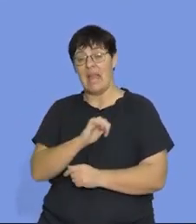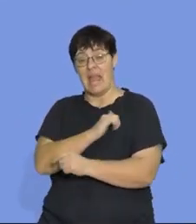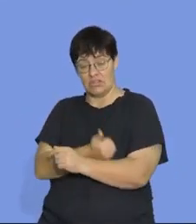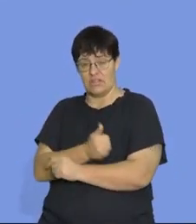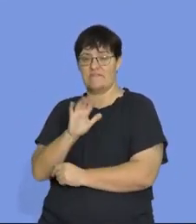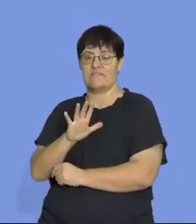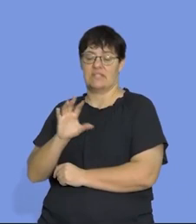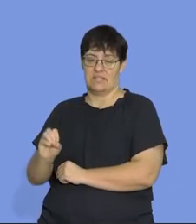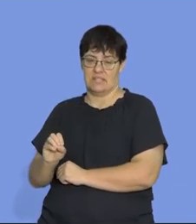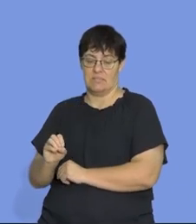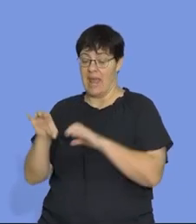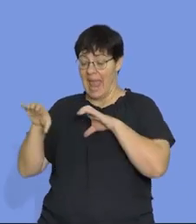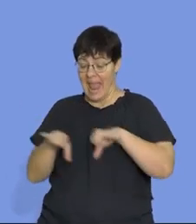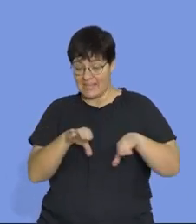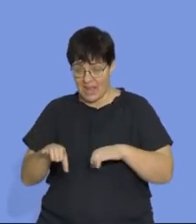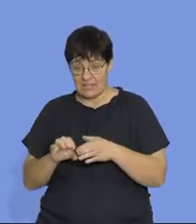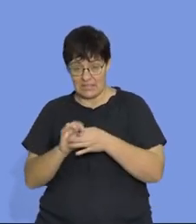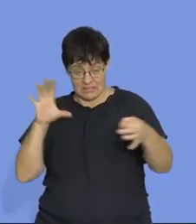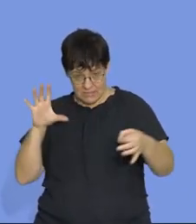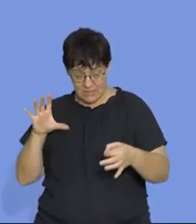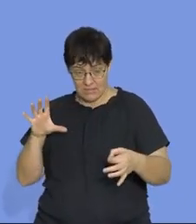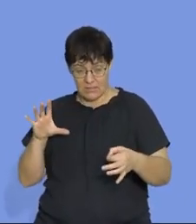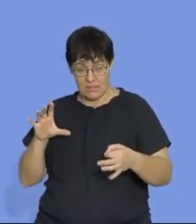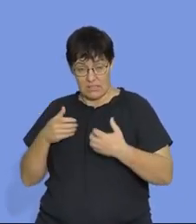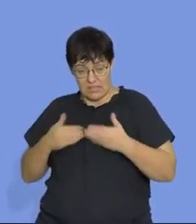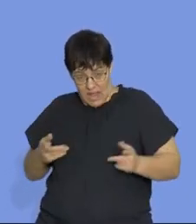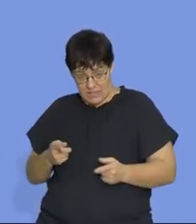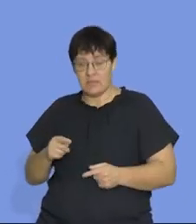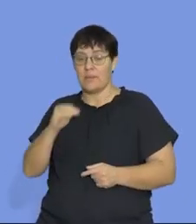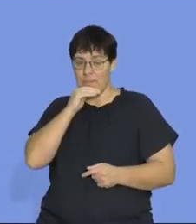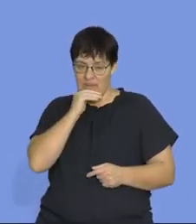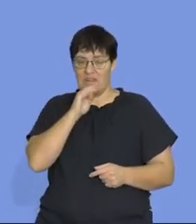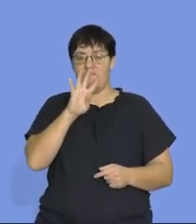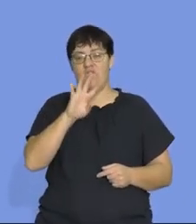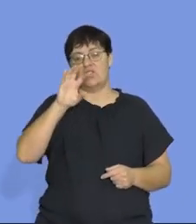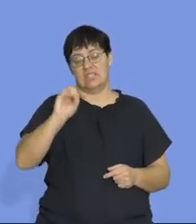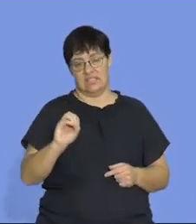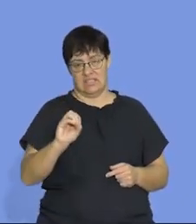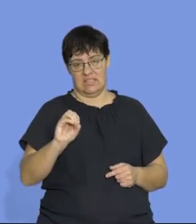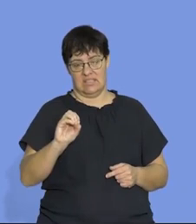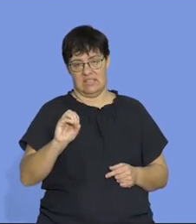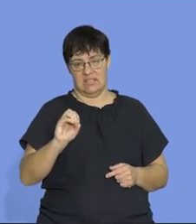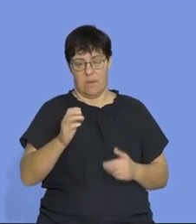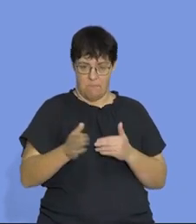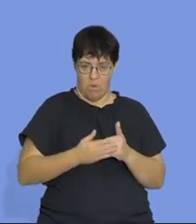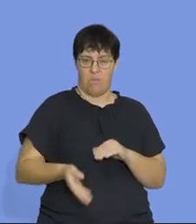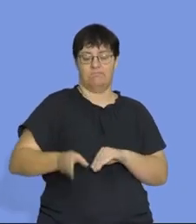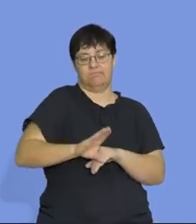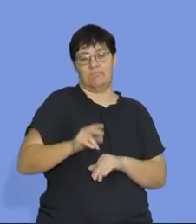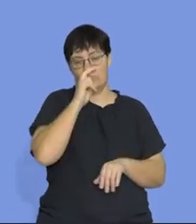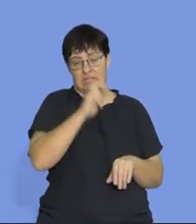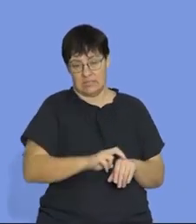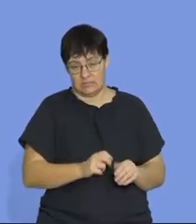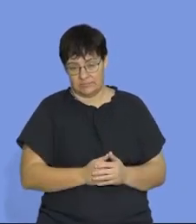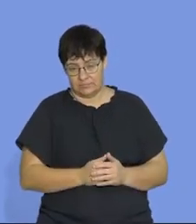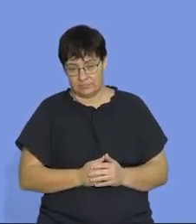the activated complex is 90. So the difference in that gives us the activation energy. And then we know that 40